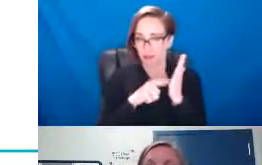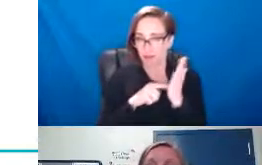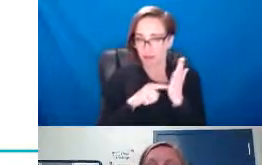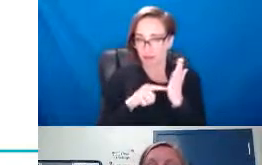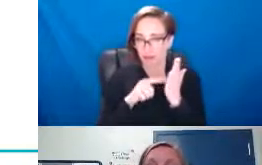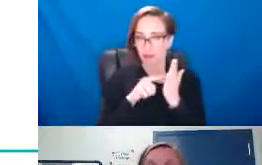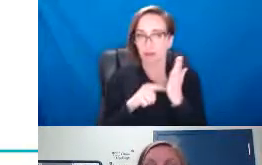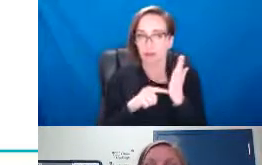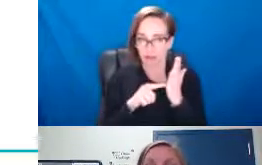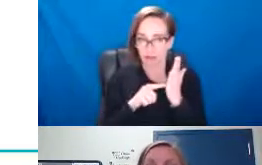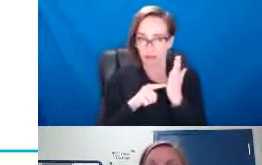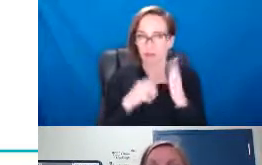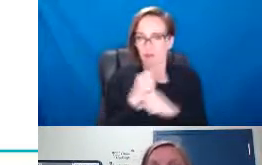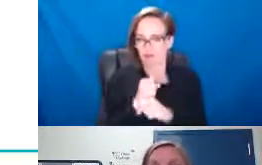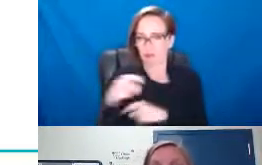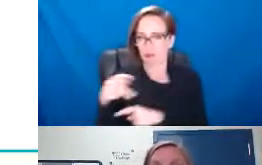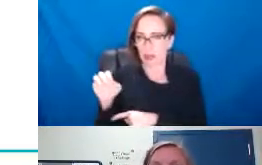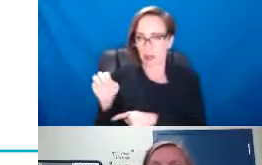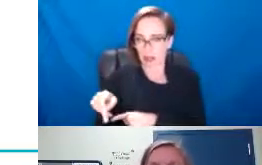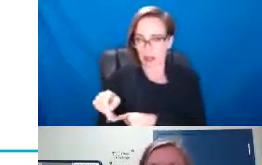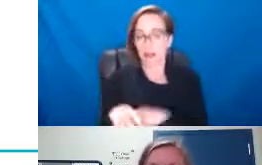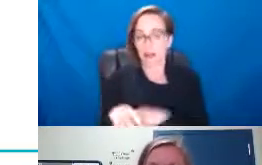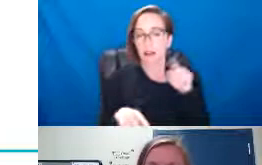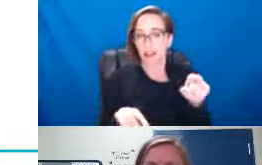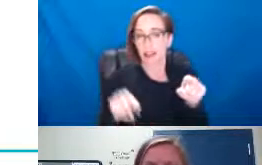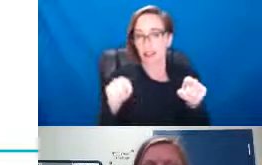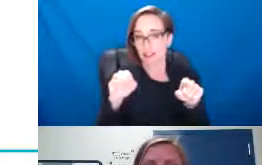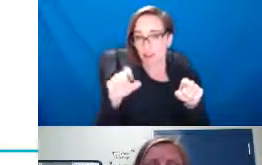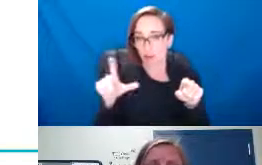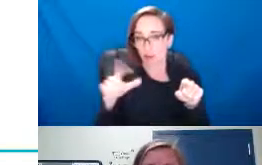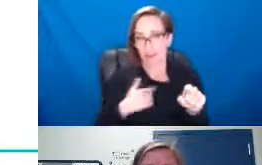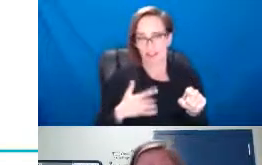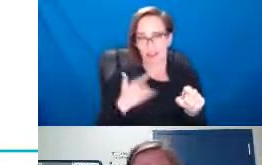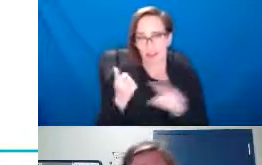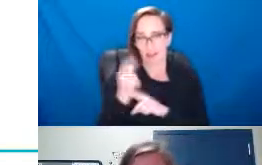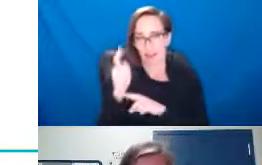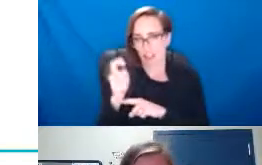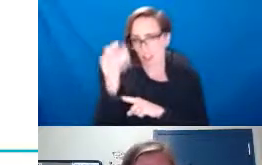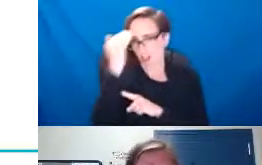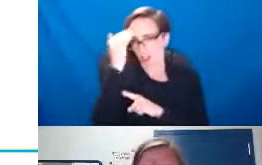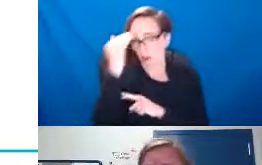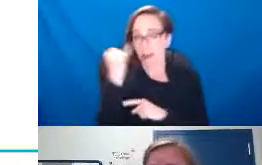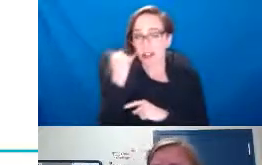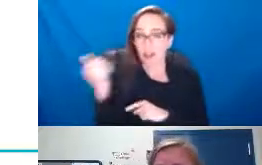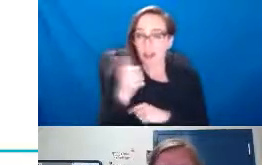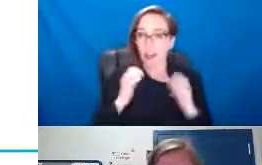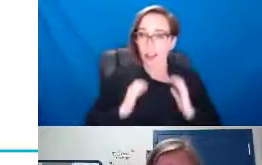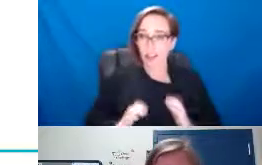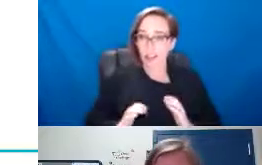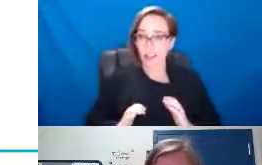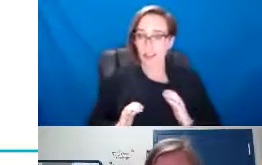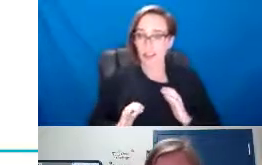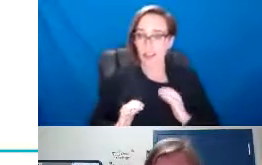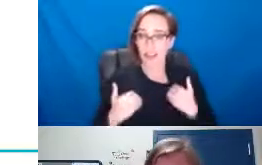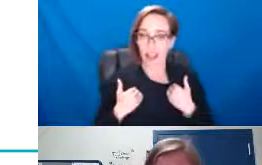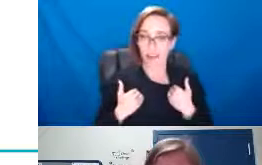I think anybody should have and should know. If you have consumers who have vision